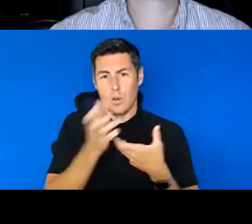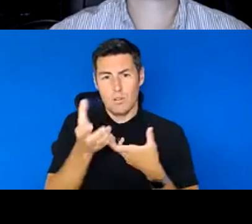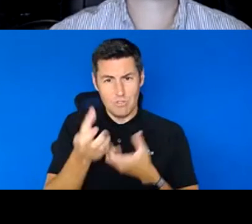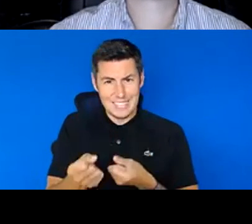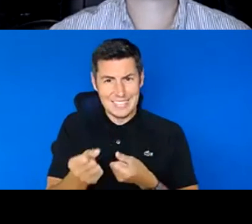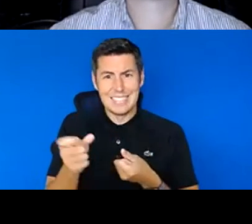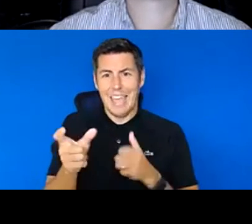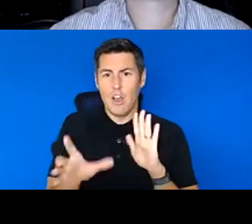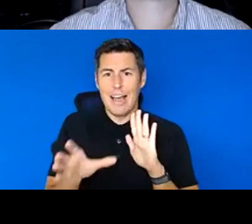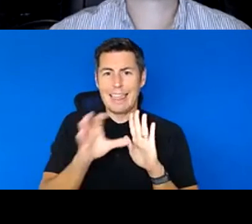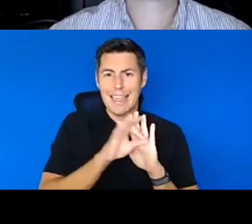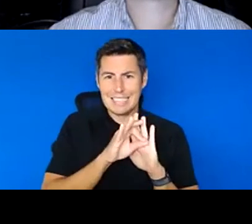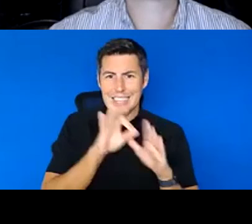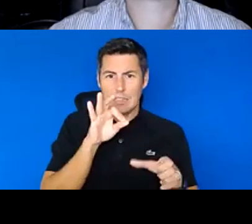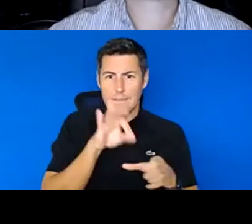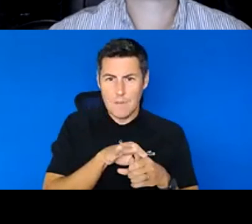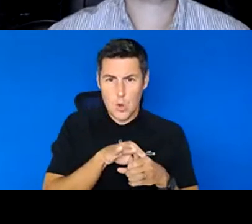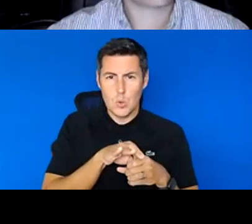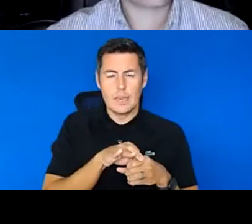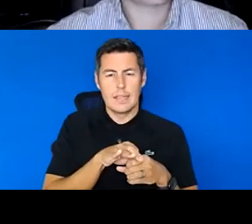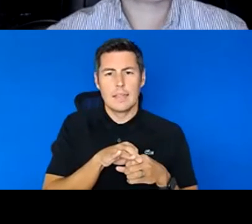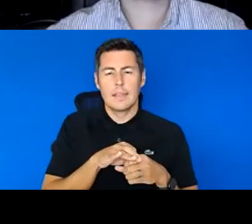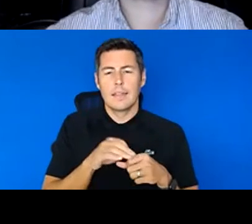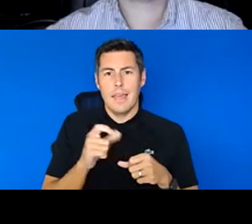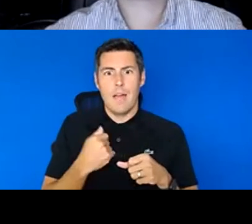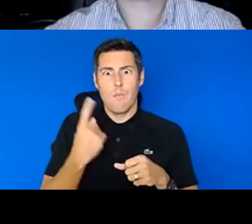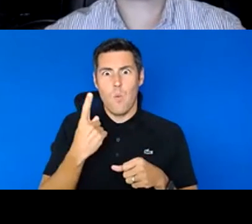officials and they only have one employee, the chancellor.